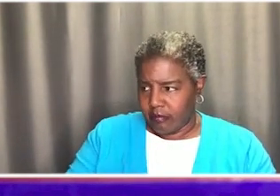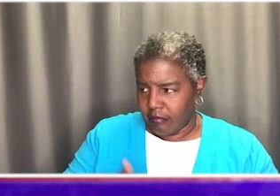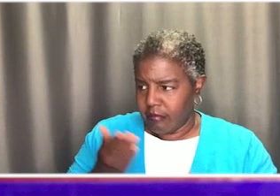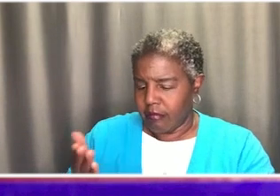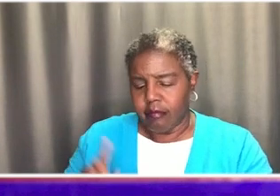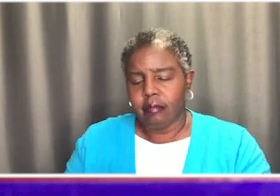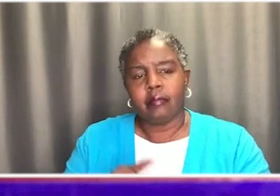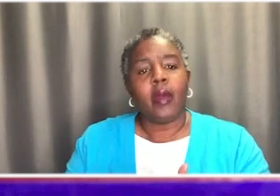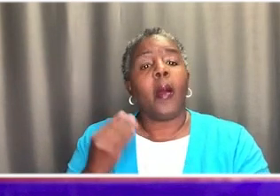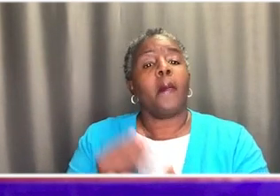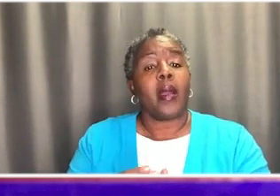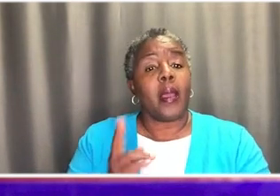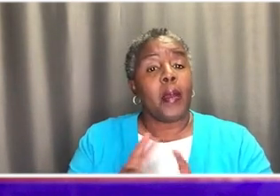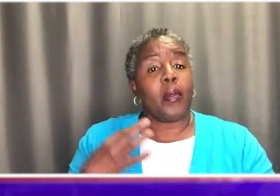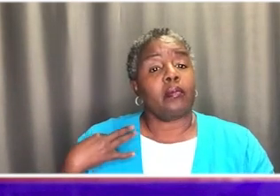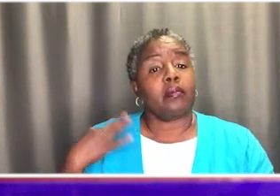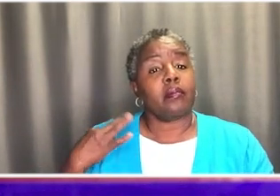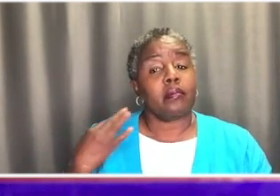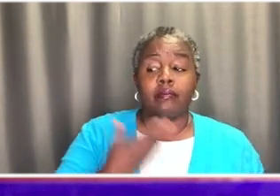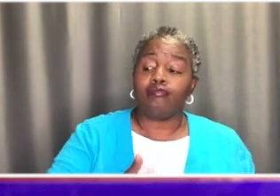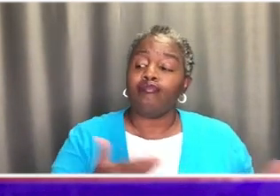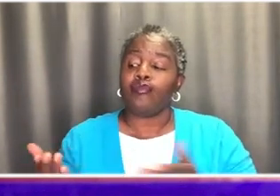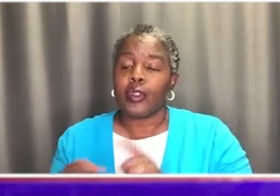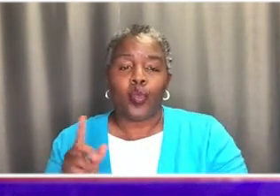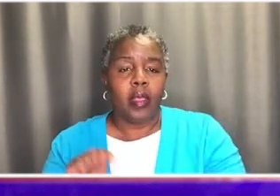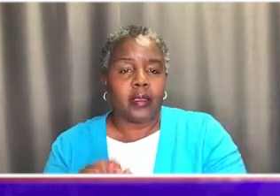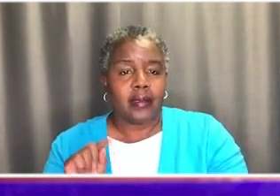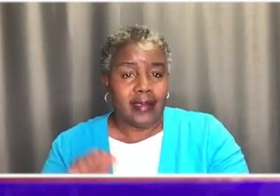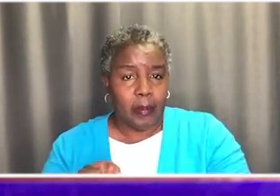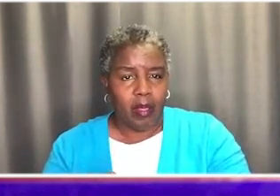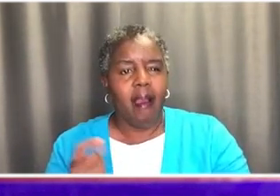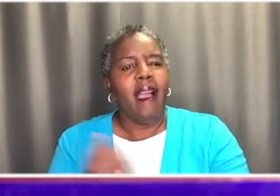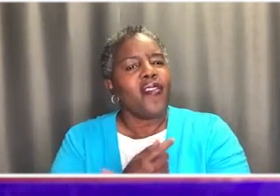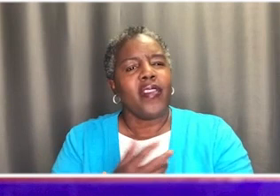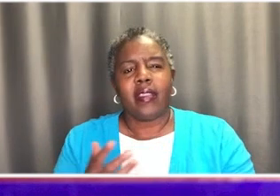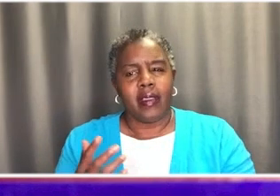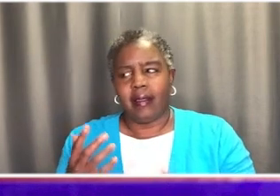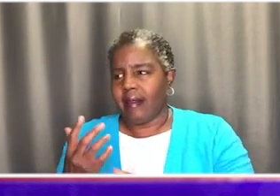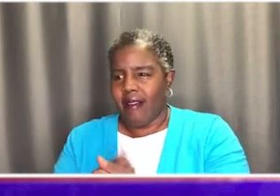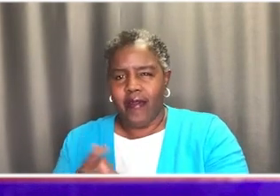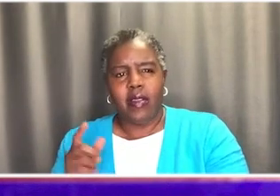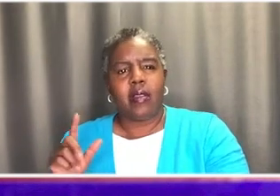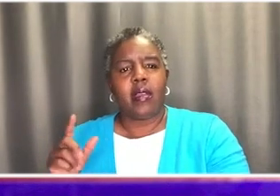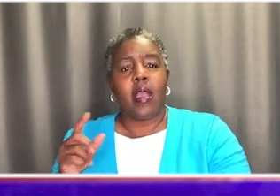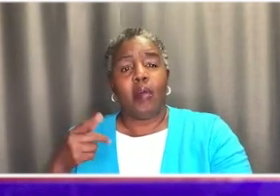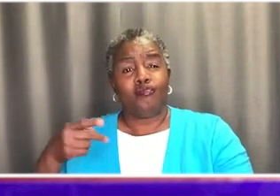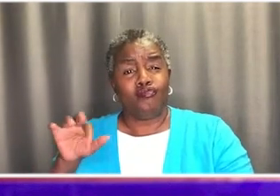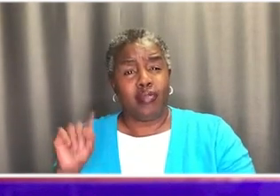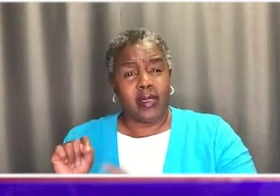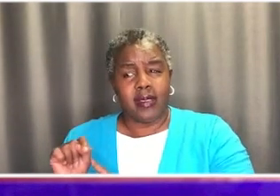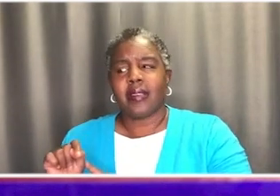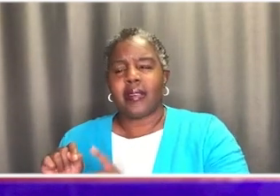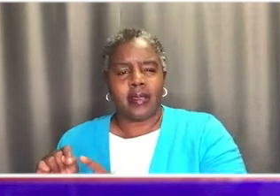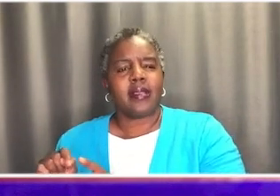brought voluntarily to the temple. Let every priest receive the